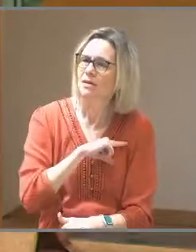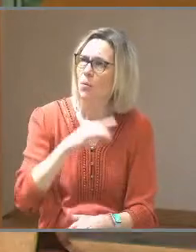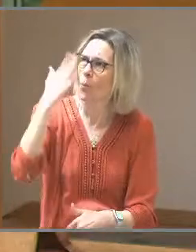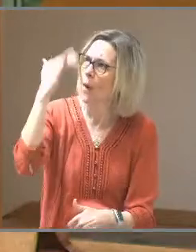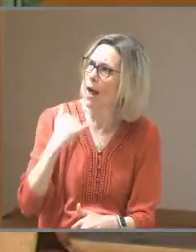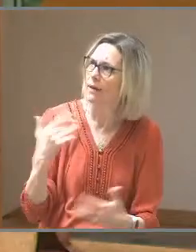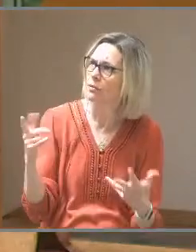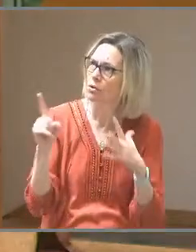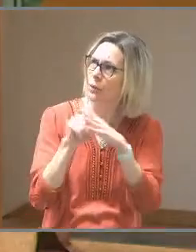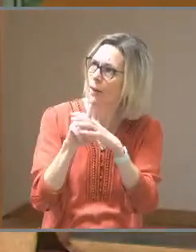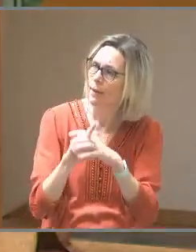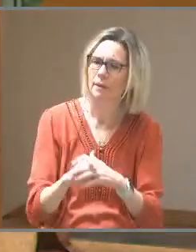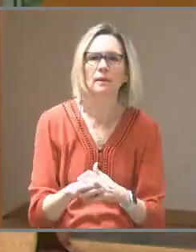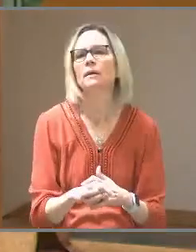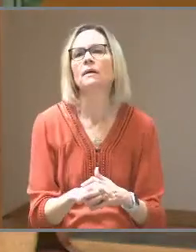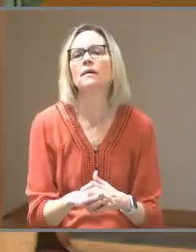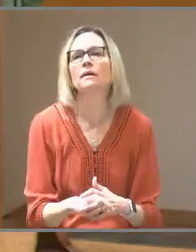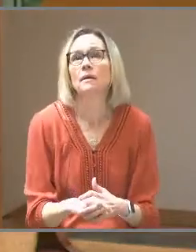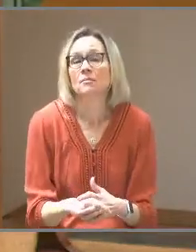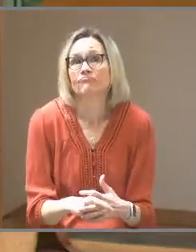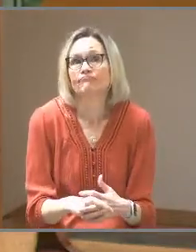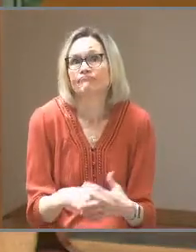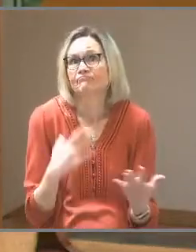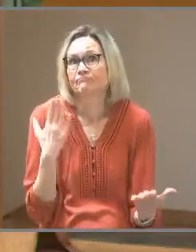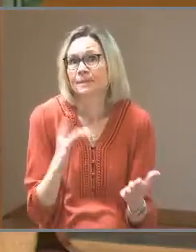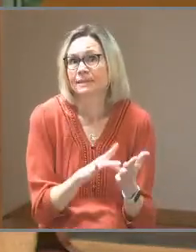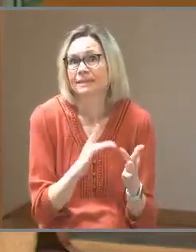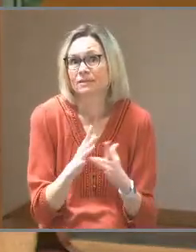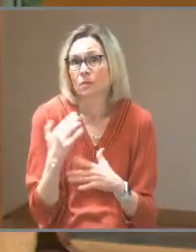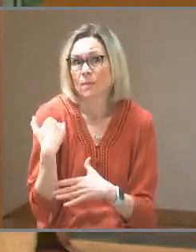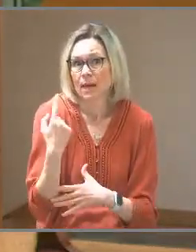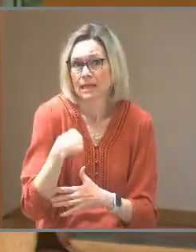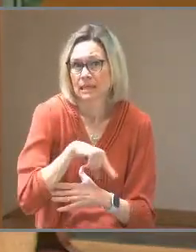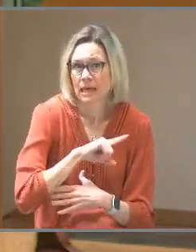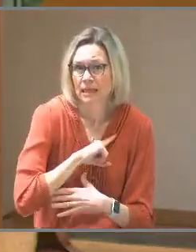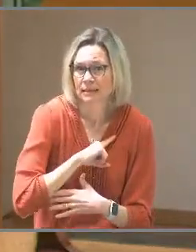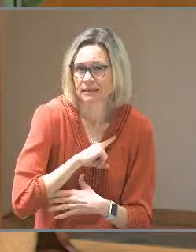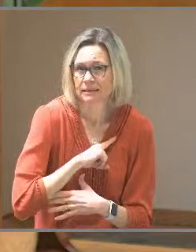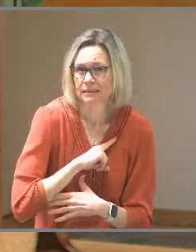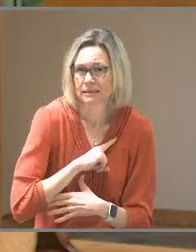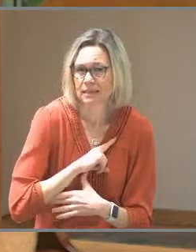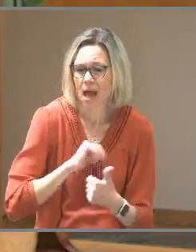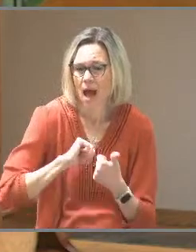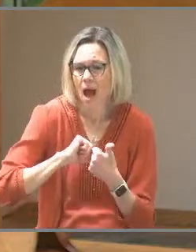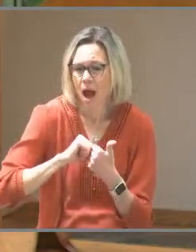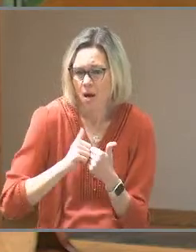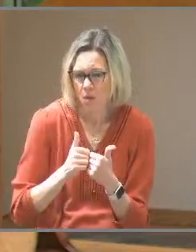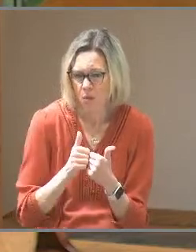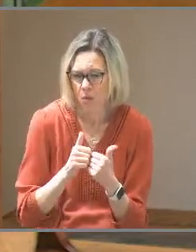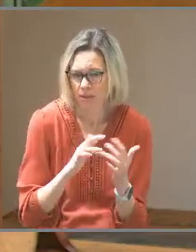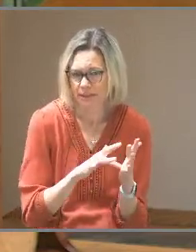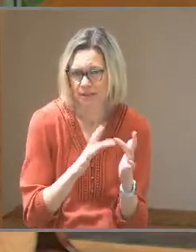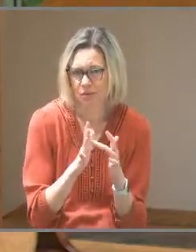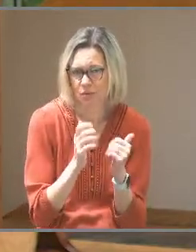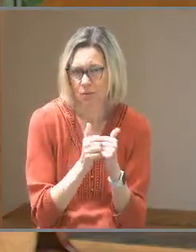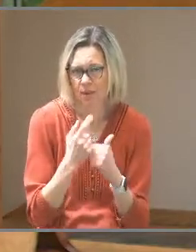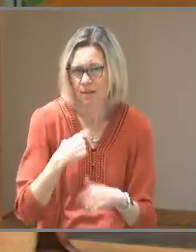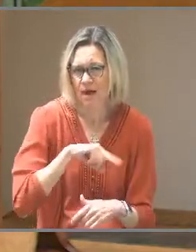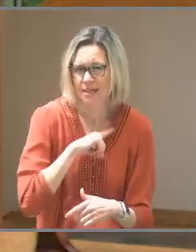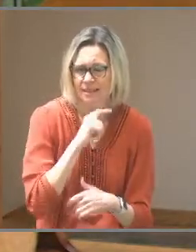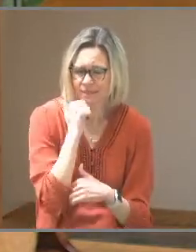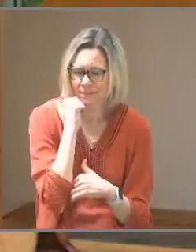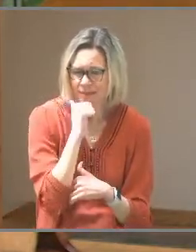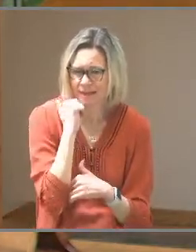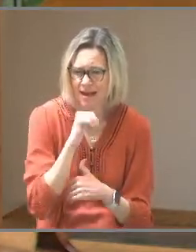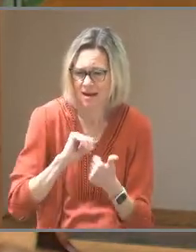up? But the thing is that maybe Jesus is reminding us how Jesus is with us every day and how Jesus